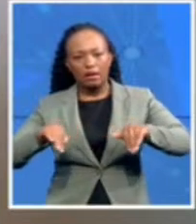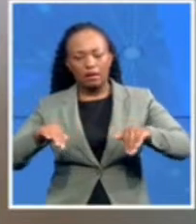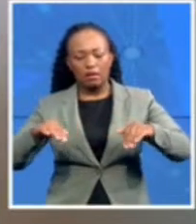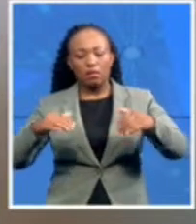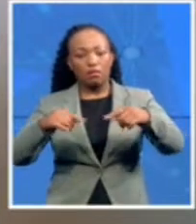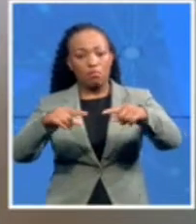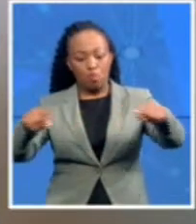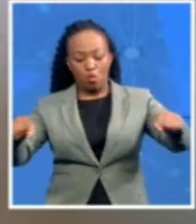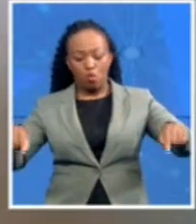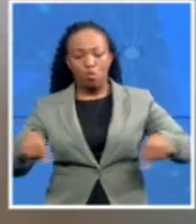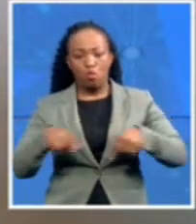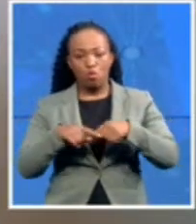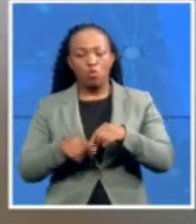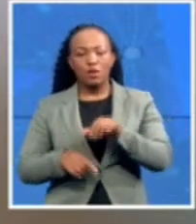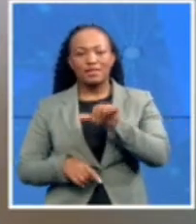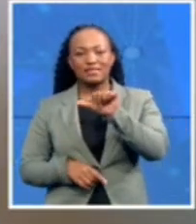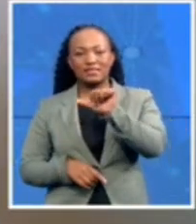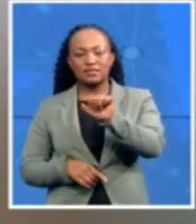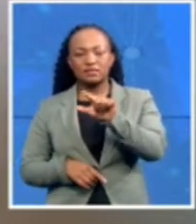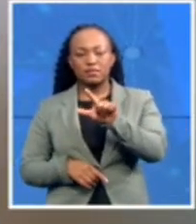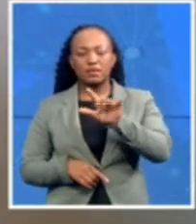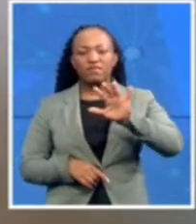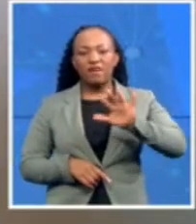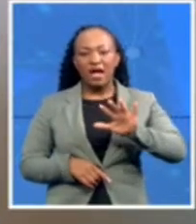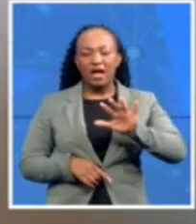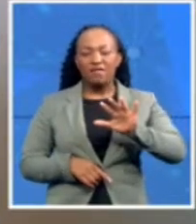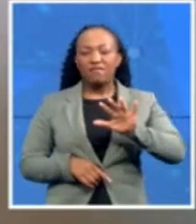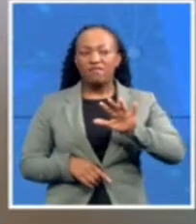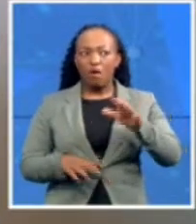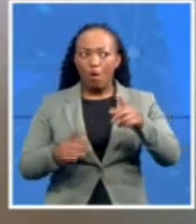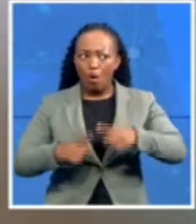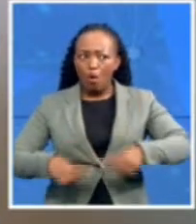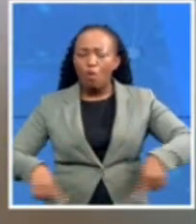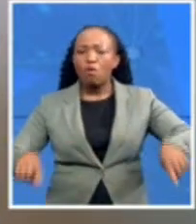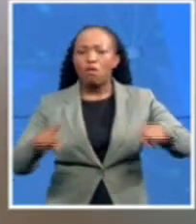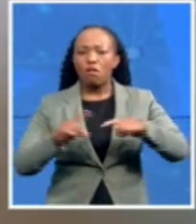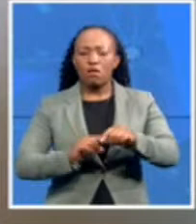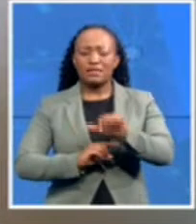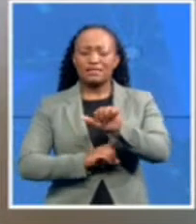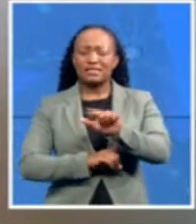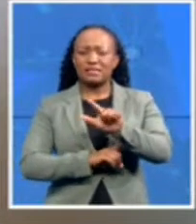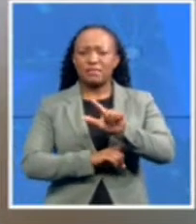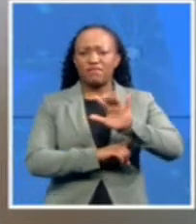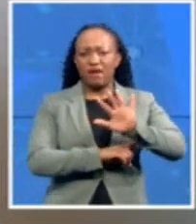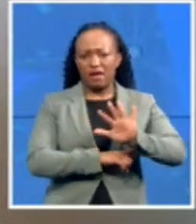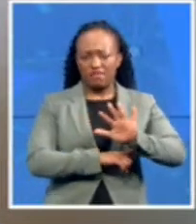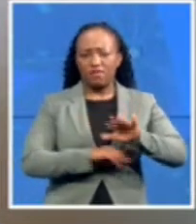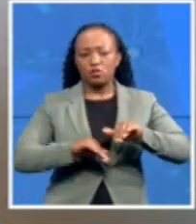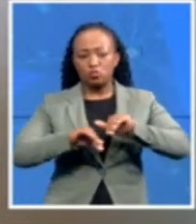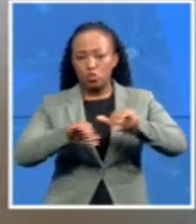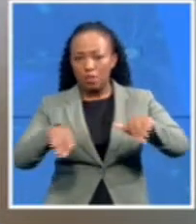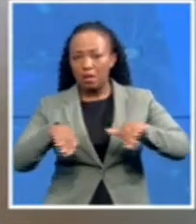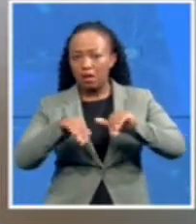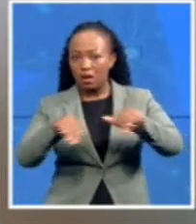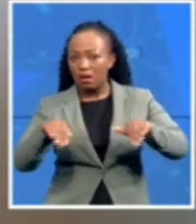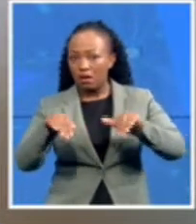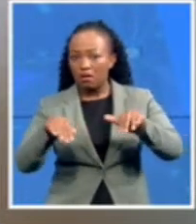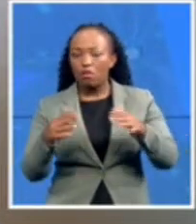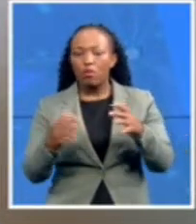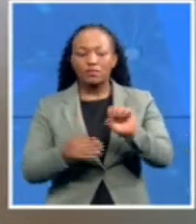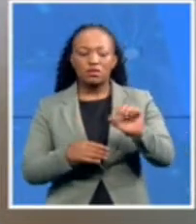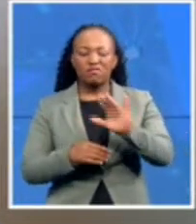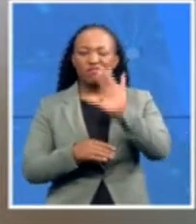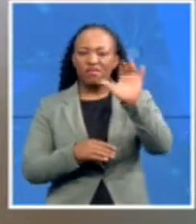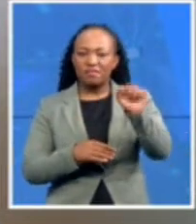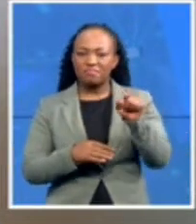675,000 swimming pools that are operated in South Africa, if these pumps run for